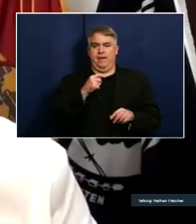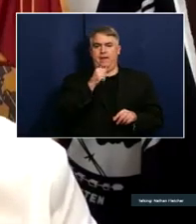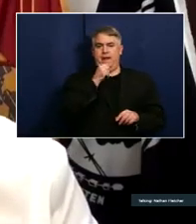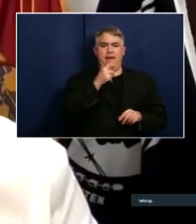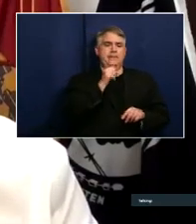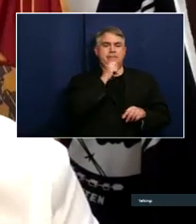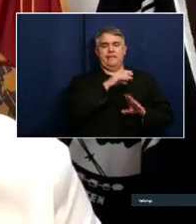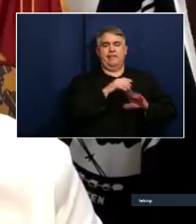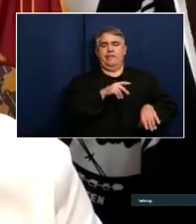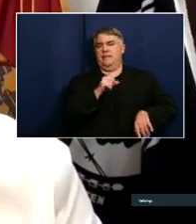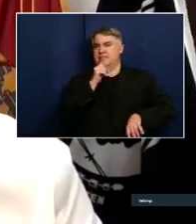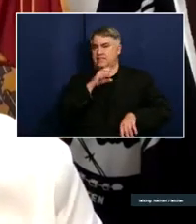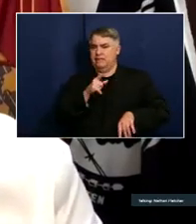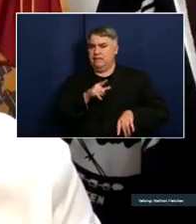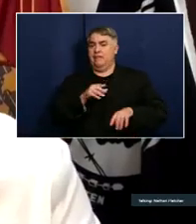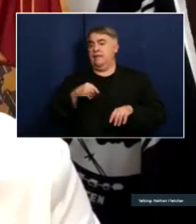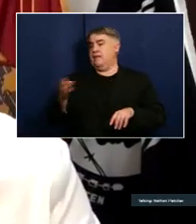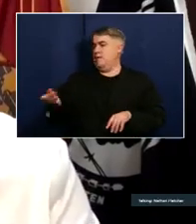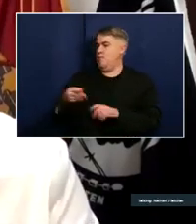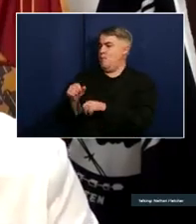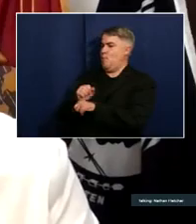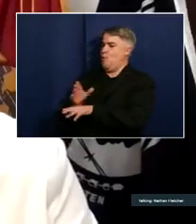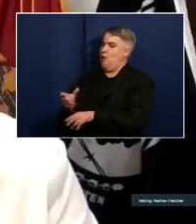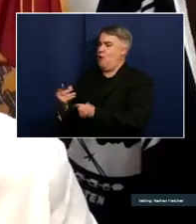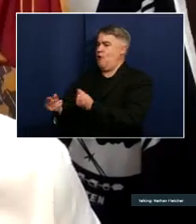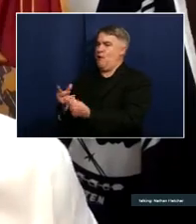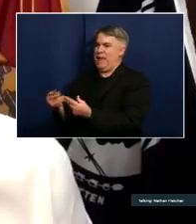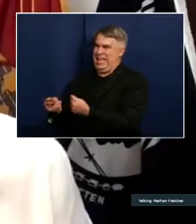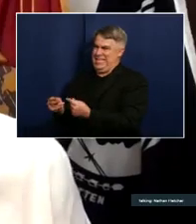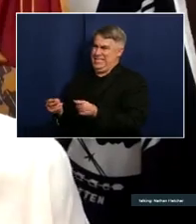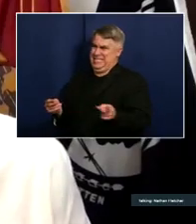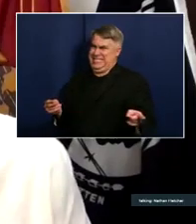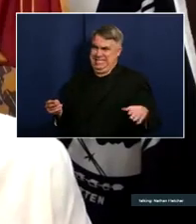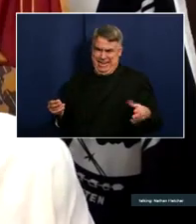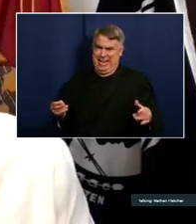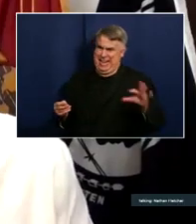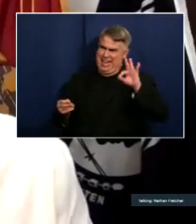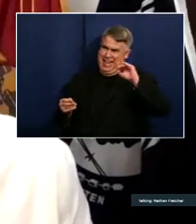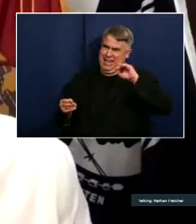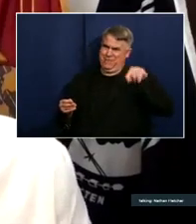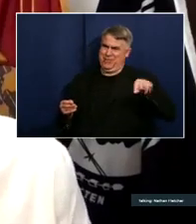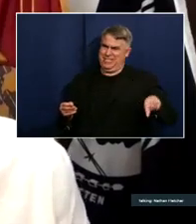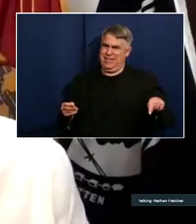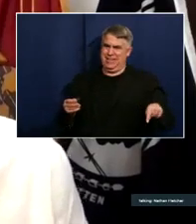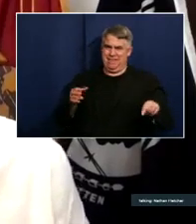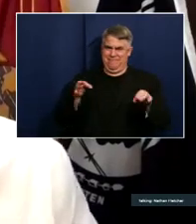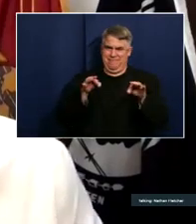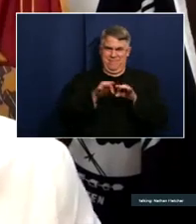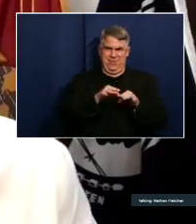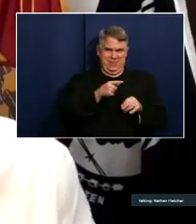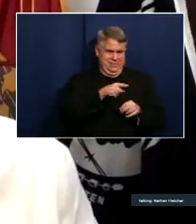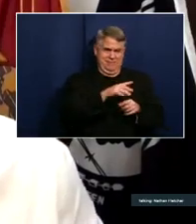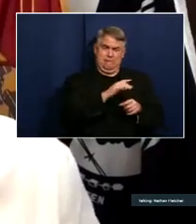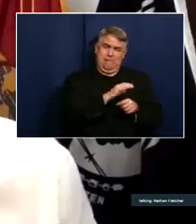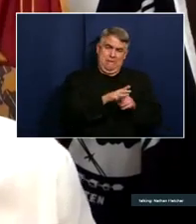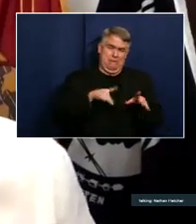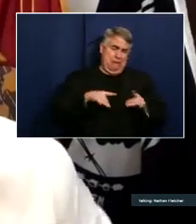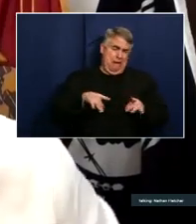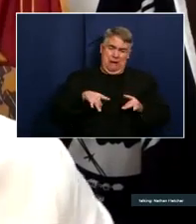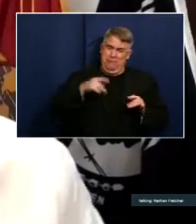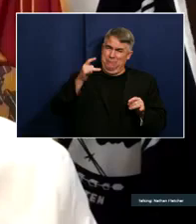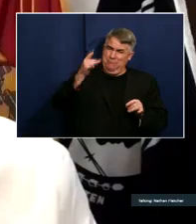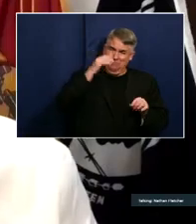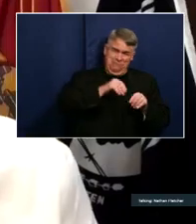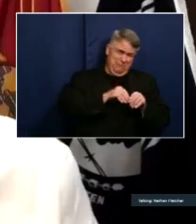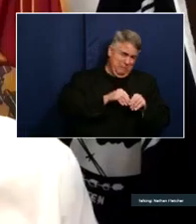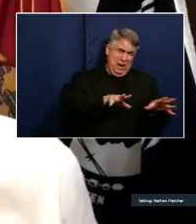healthier workforce. Because for that senior, COVID can be a death sentence. And so I know law enforcement wants it right now, and teachers want it